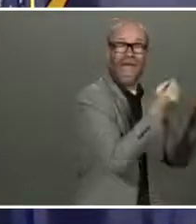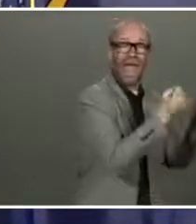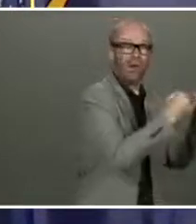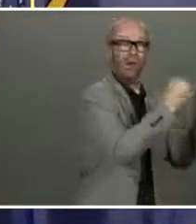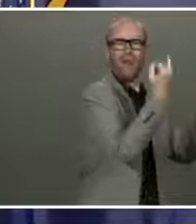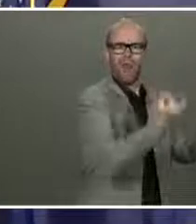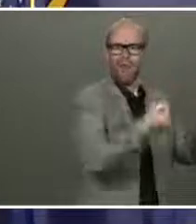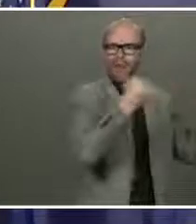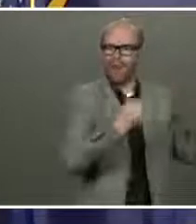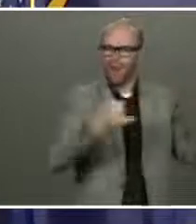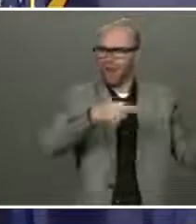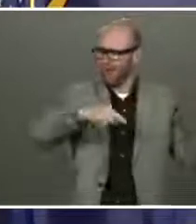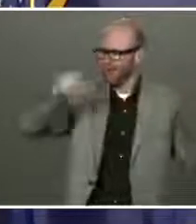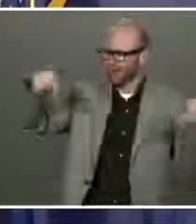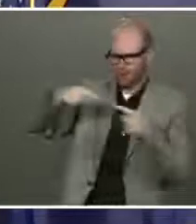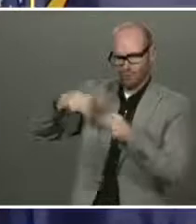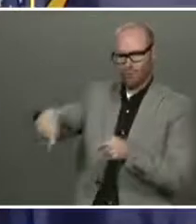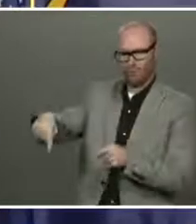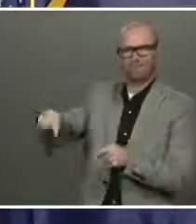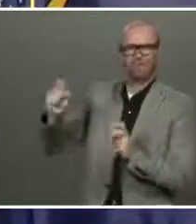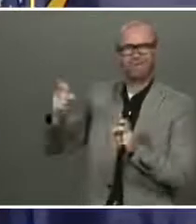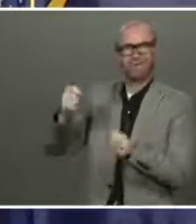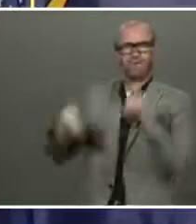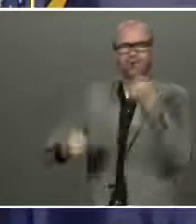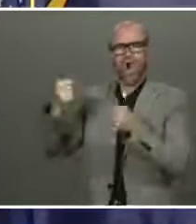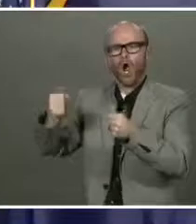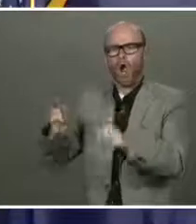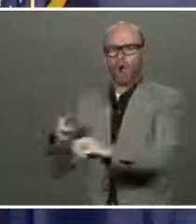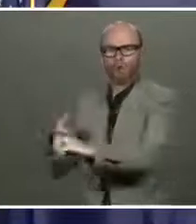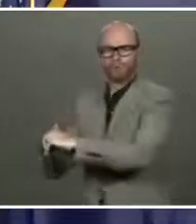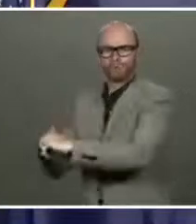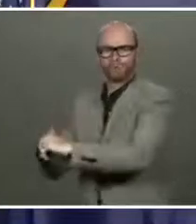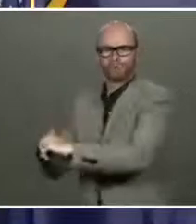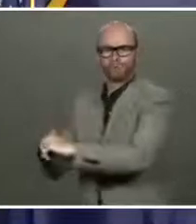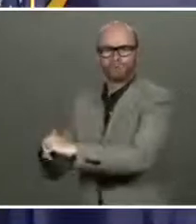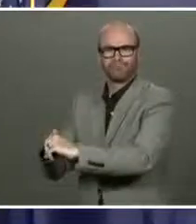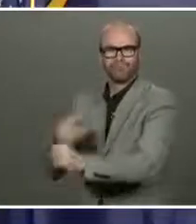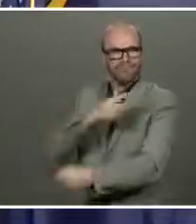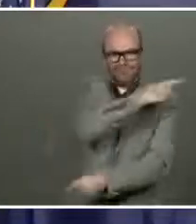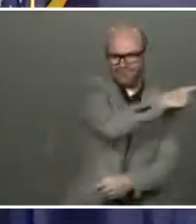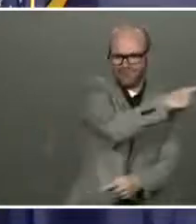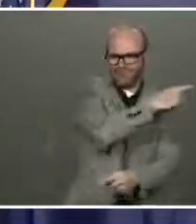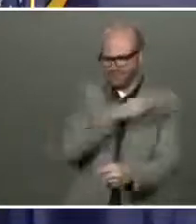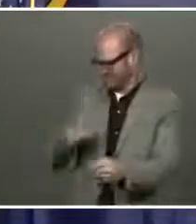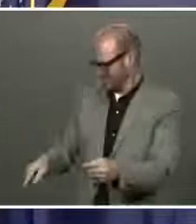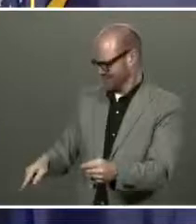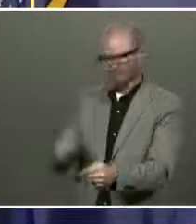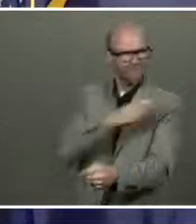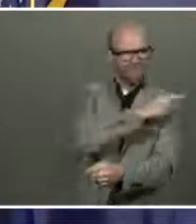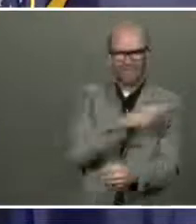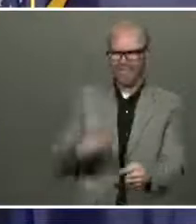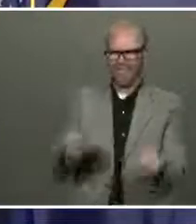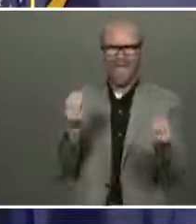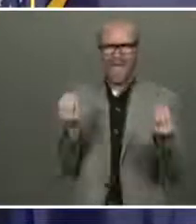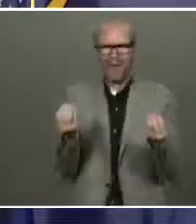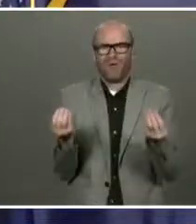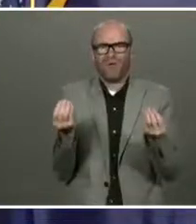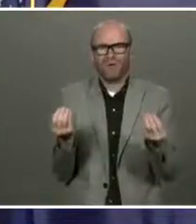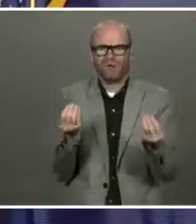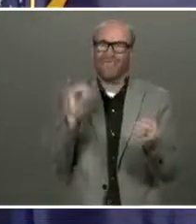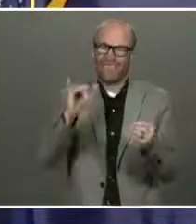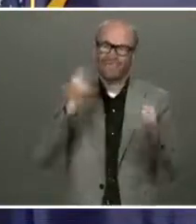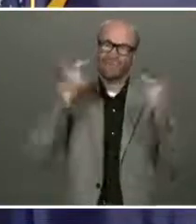hydrogen, gas, natural gas, even coal, be able to get that to where it needs to go, so we can do this.